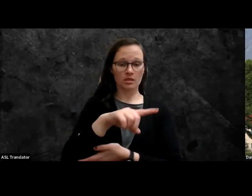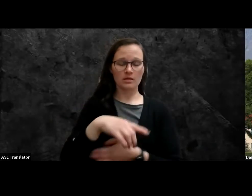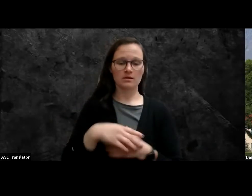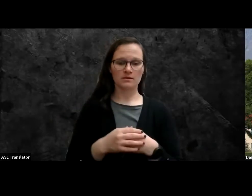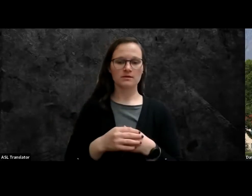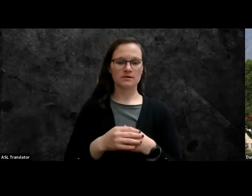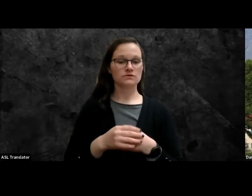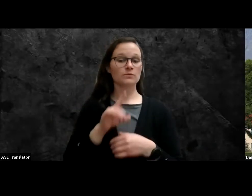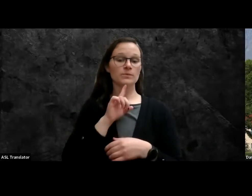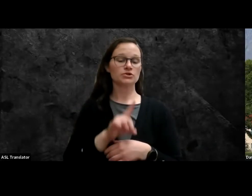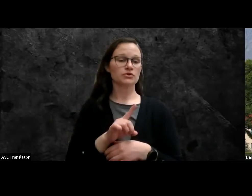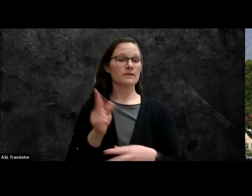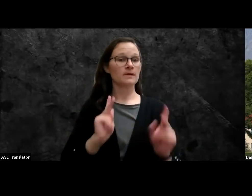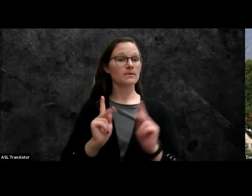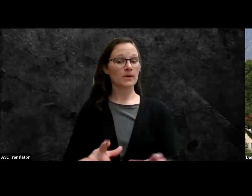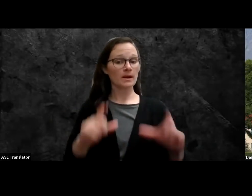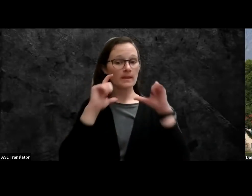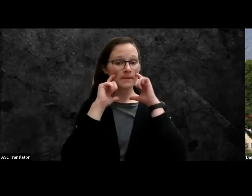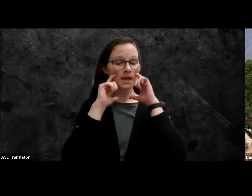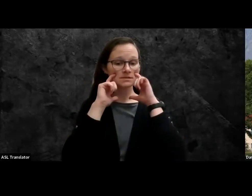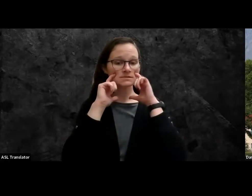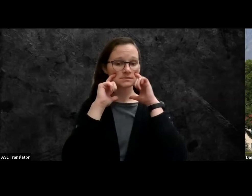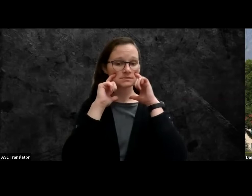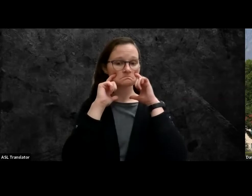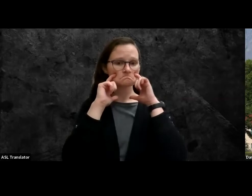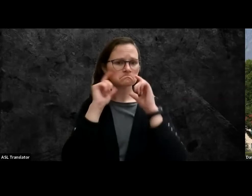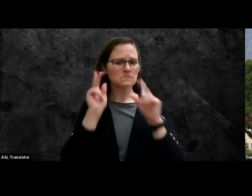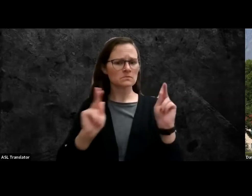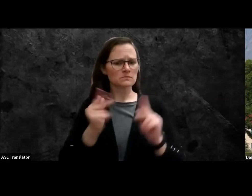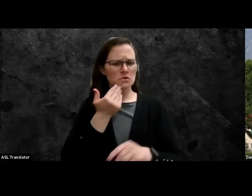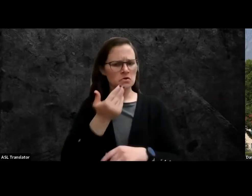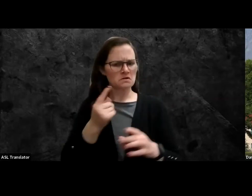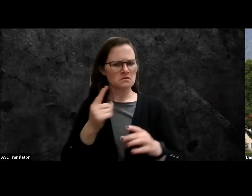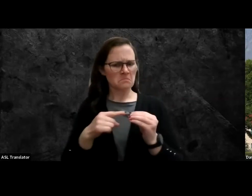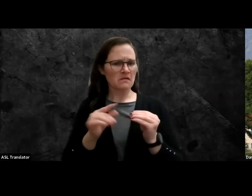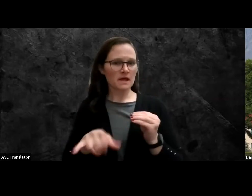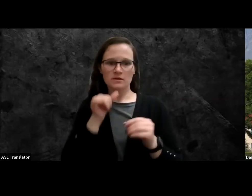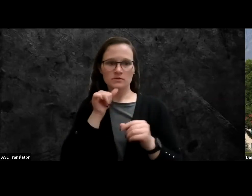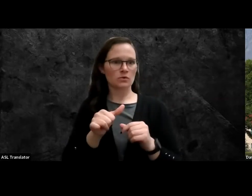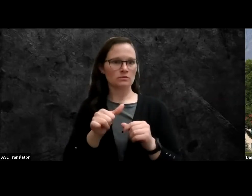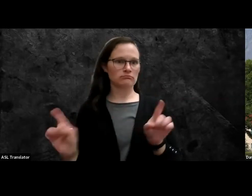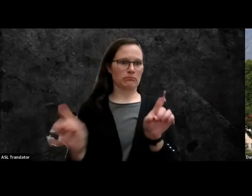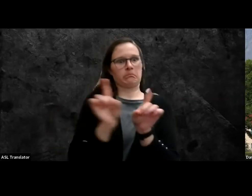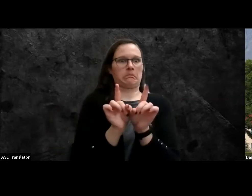an environment where they have close proximity to others, and that we're not quite sure what their